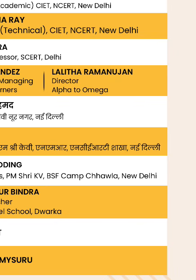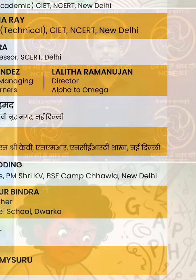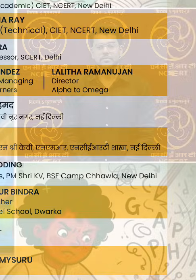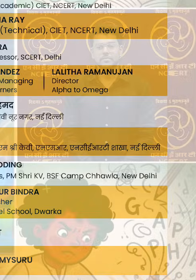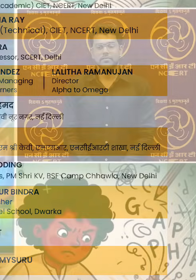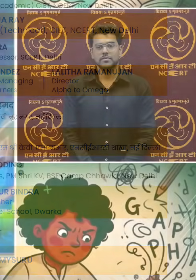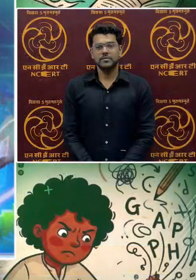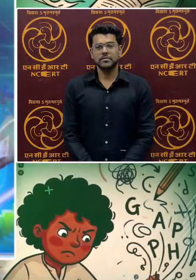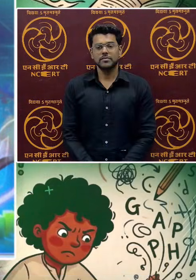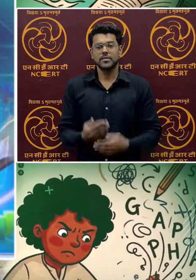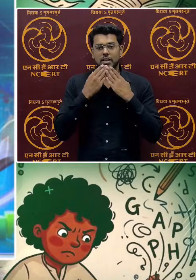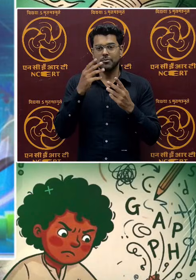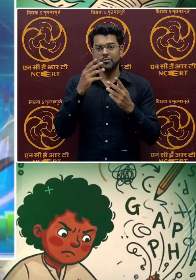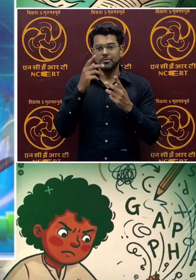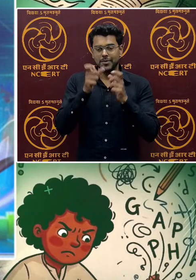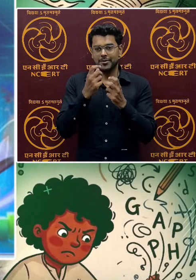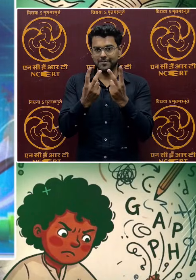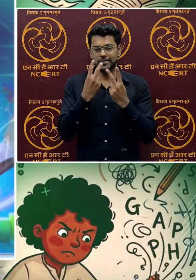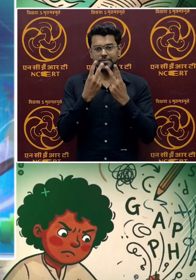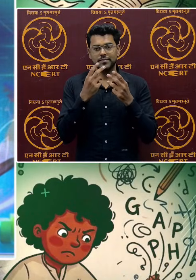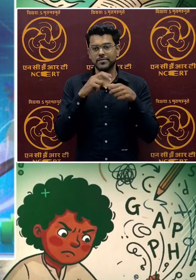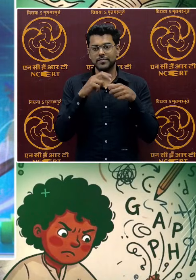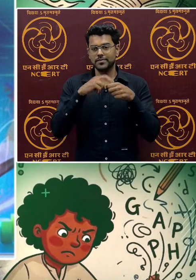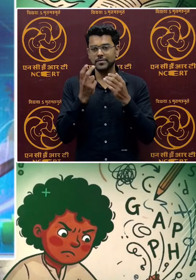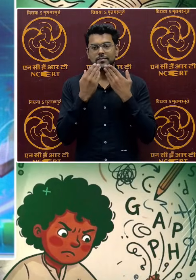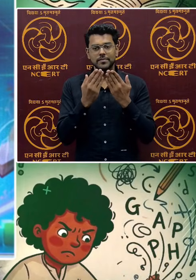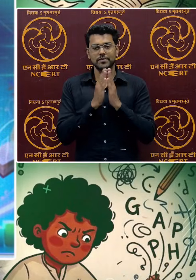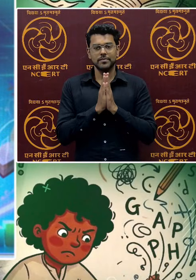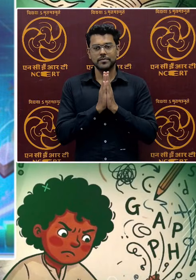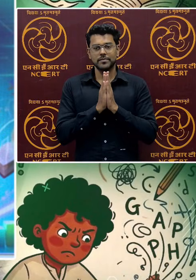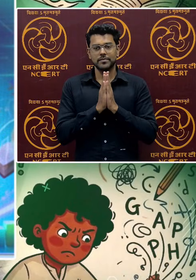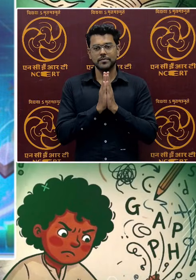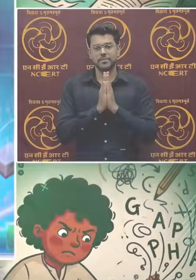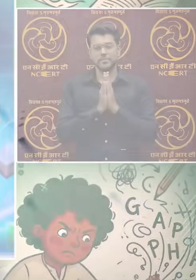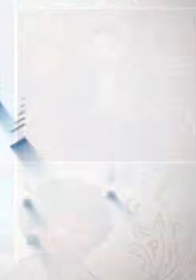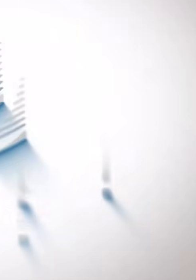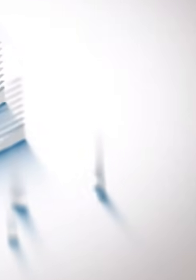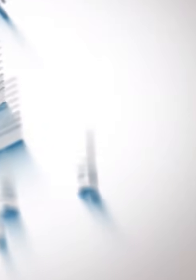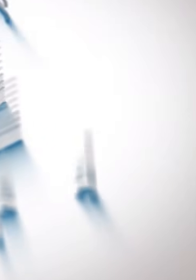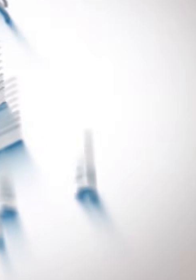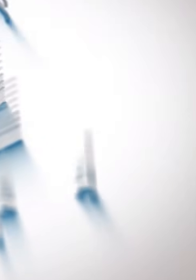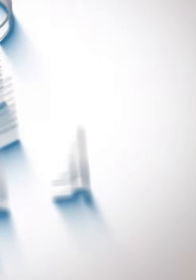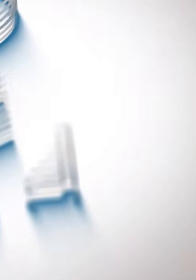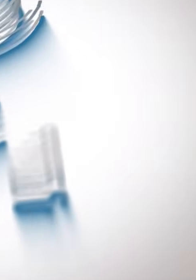it's a close, and this is me, Harpreet Kaur, signing off. Namaskar.